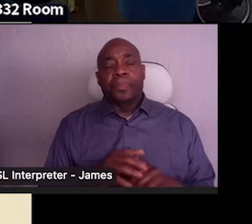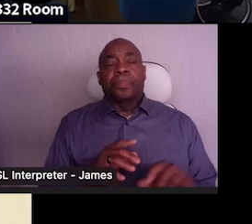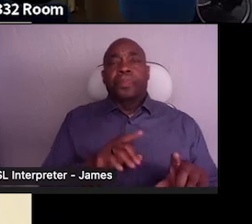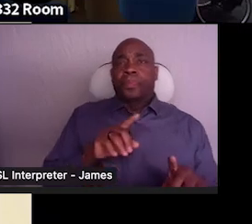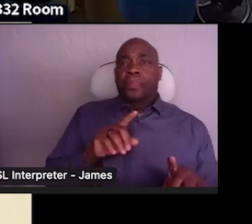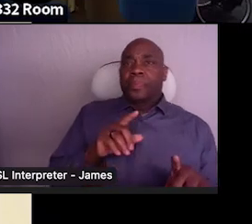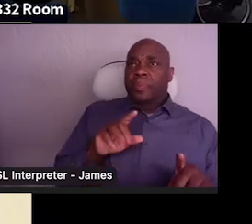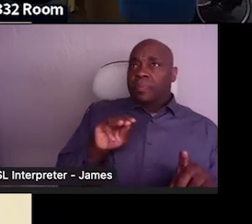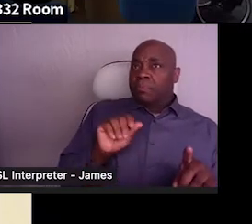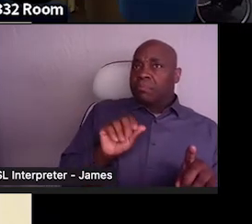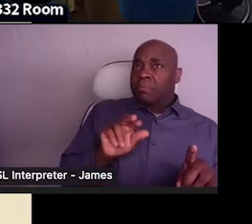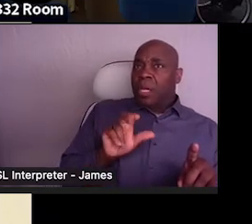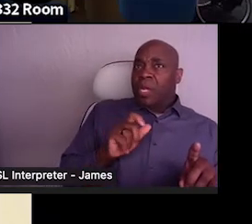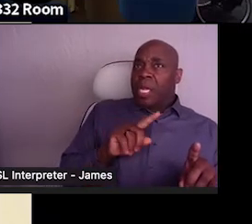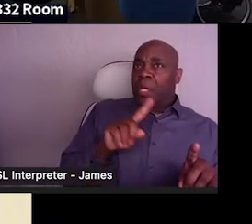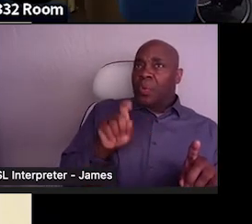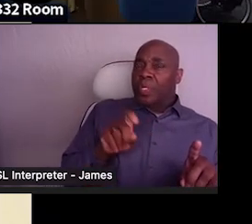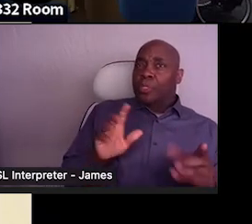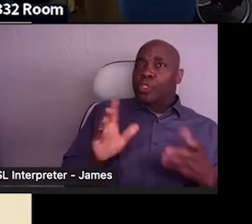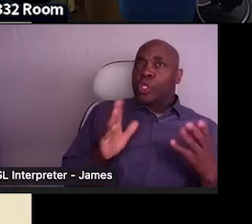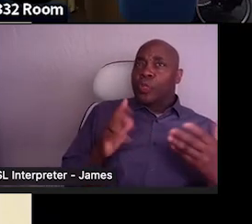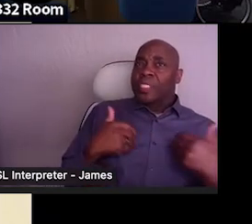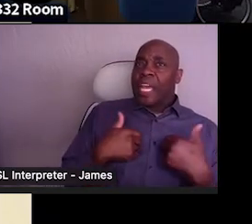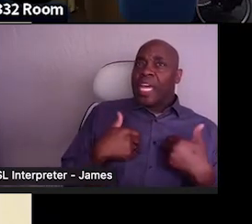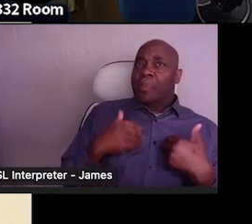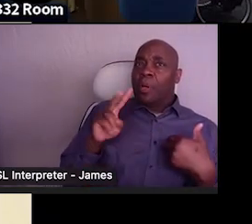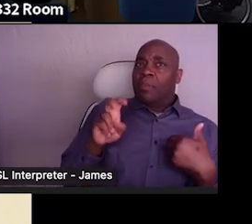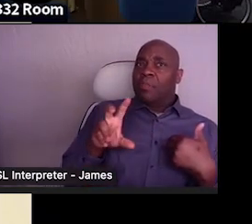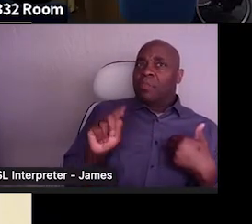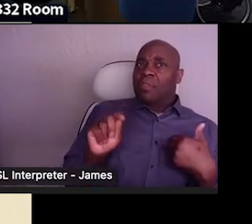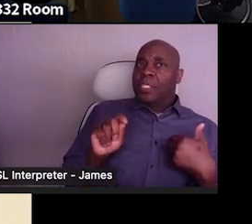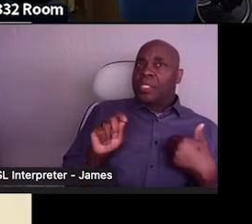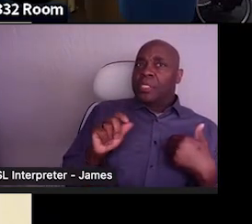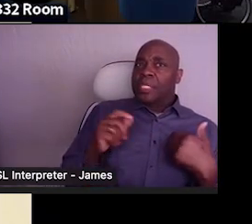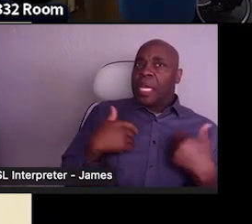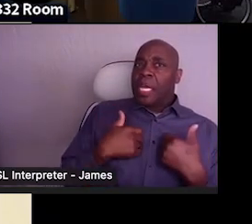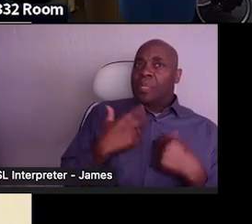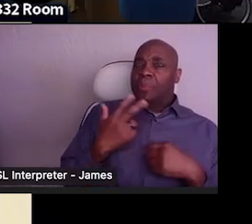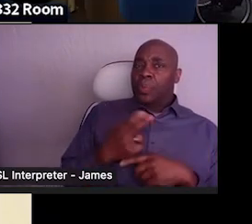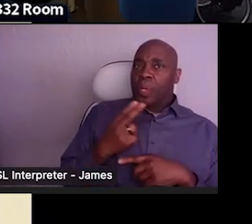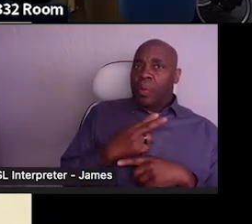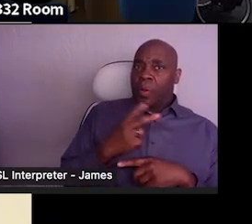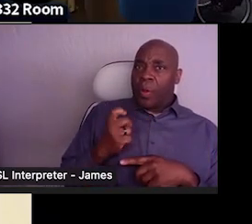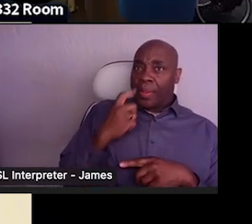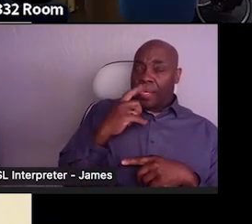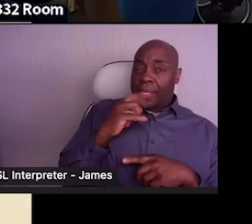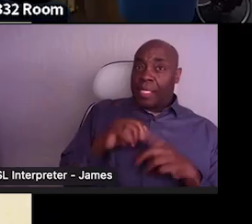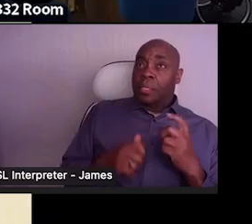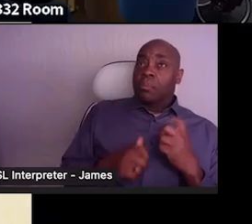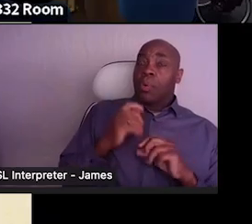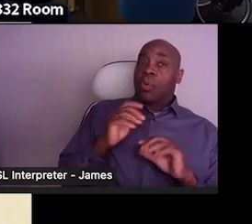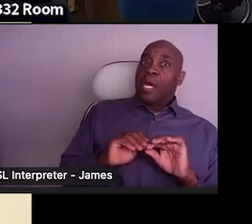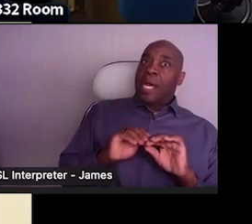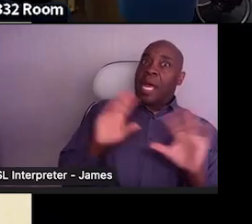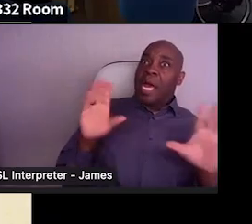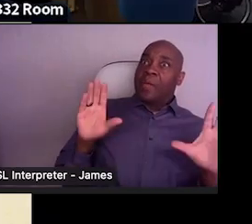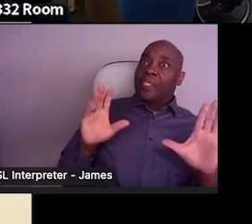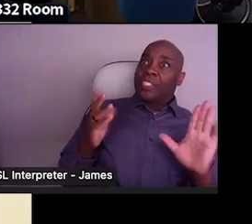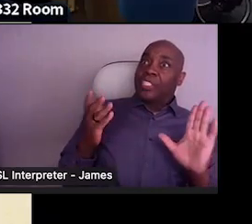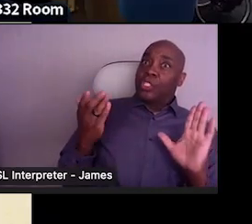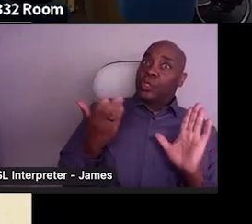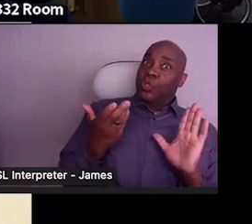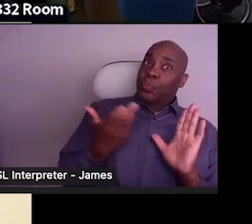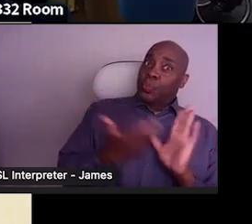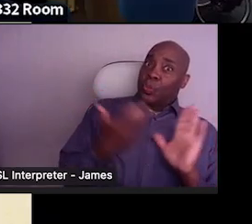Marion, I have a quick question about the service animal vests that they wear. Mhm. I think that's like the most obvious